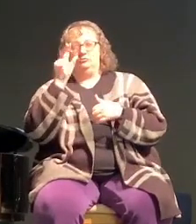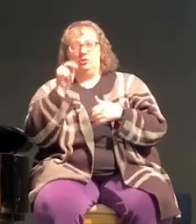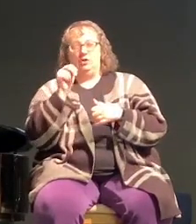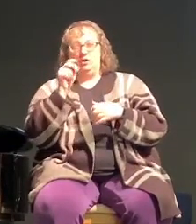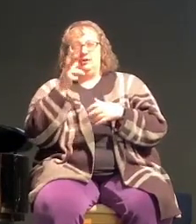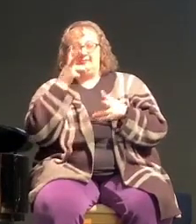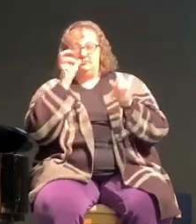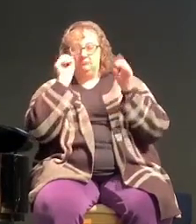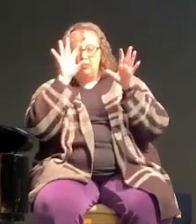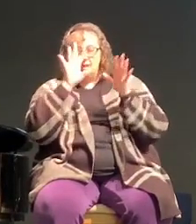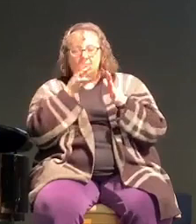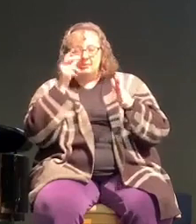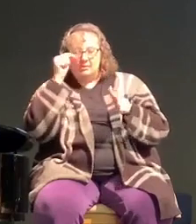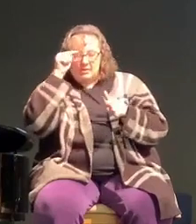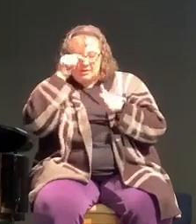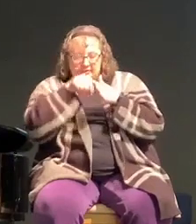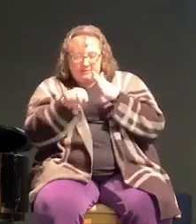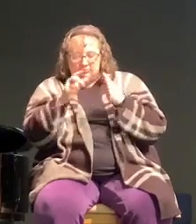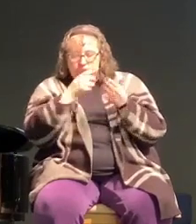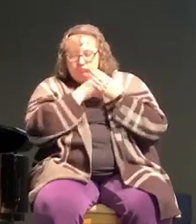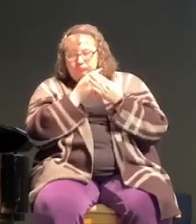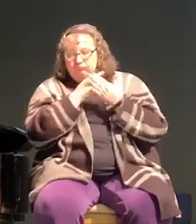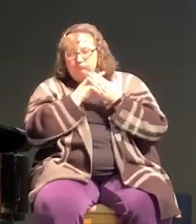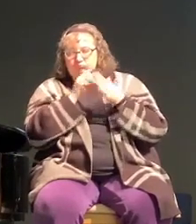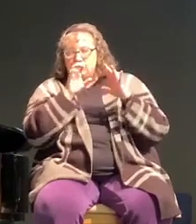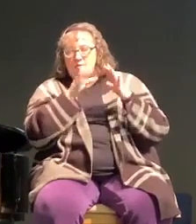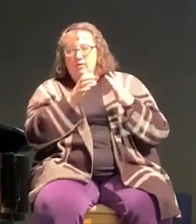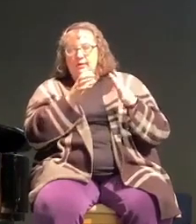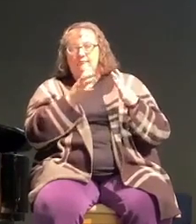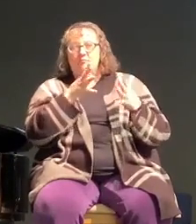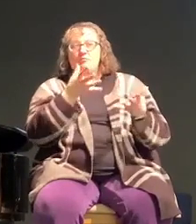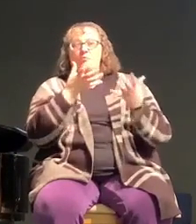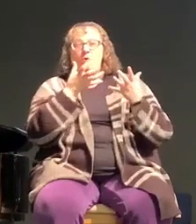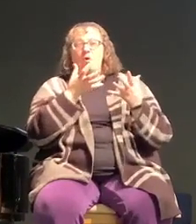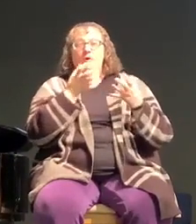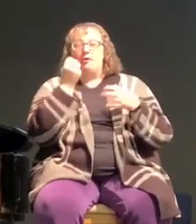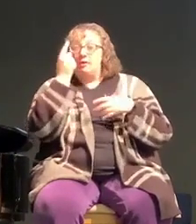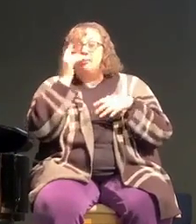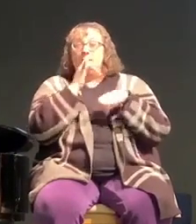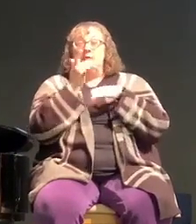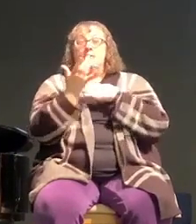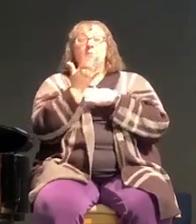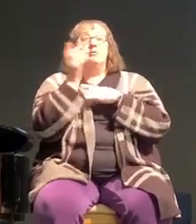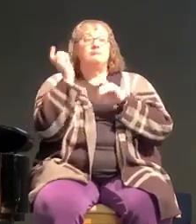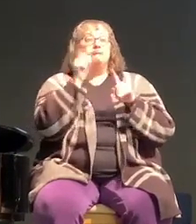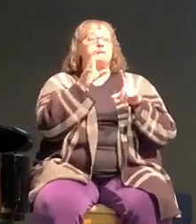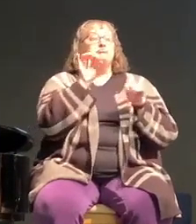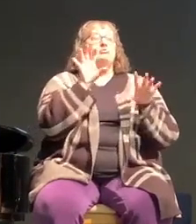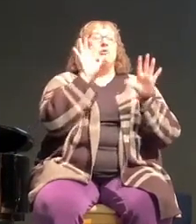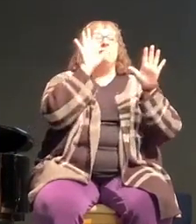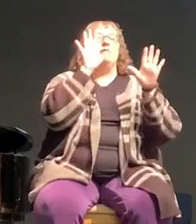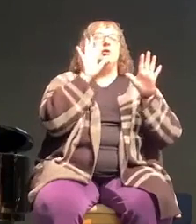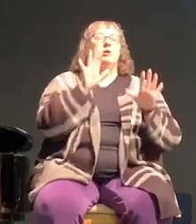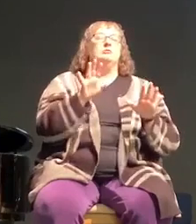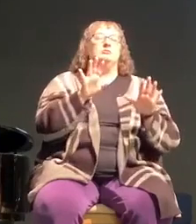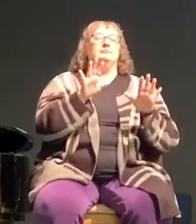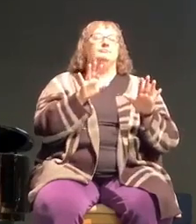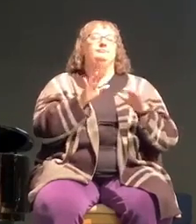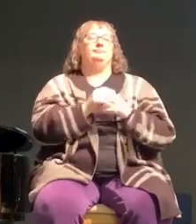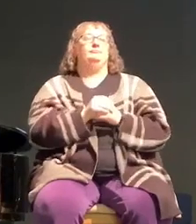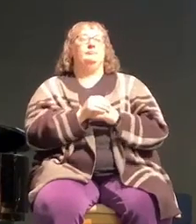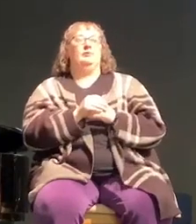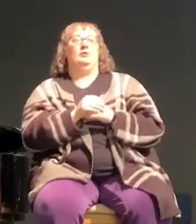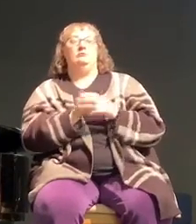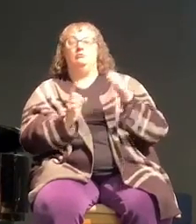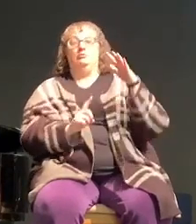heard a lot of deep discussions come out of that, so if you wanted to get up early in the morning to go out and do that, that would be awesome to join that as well.